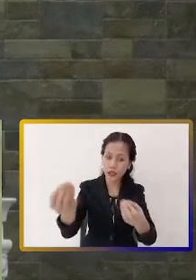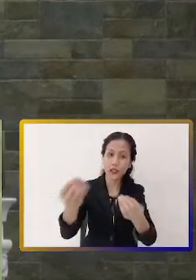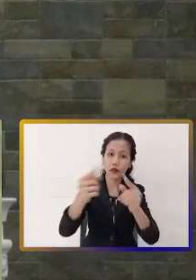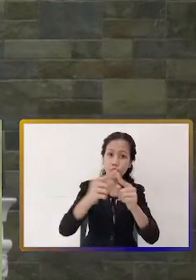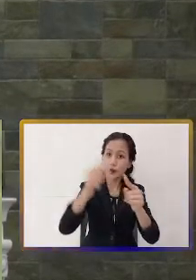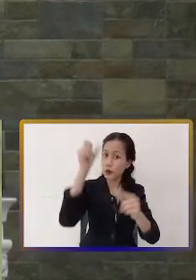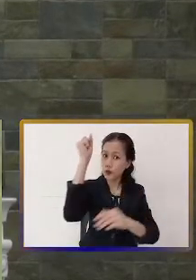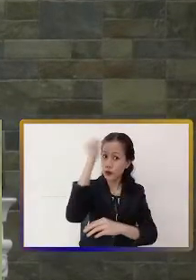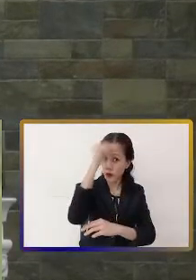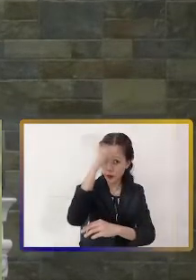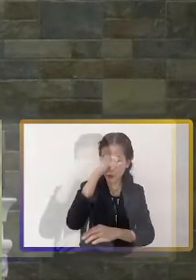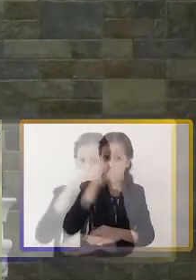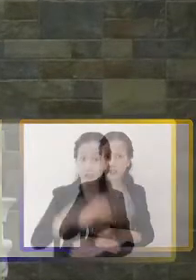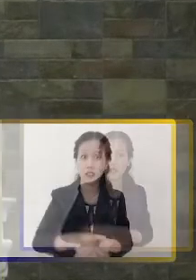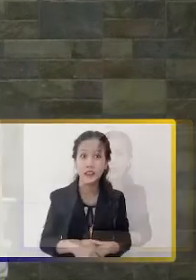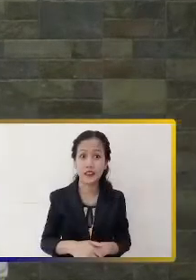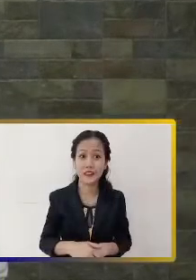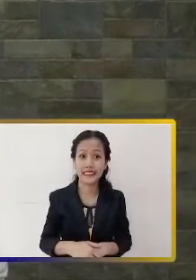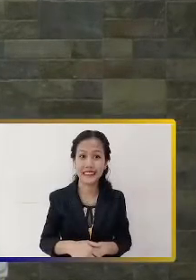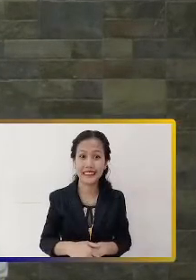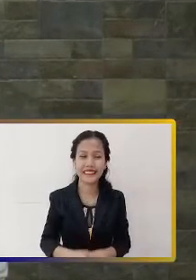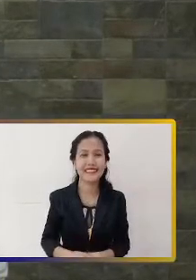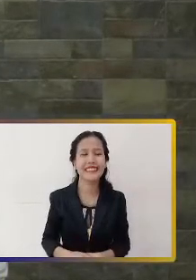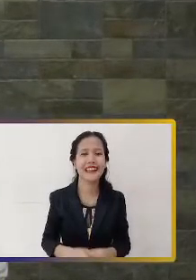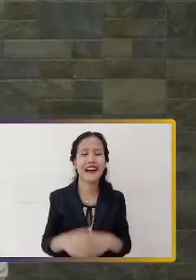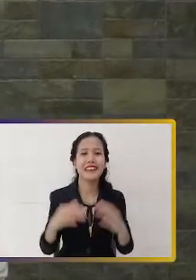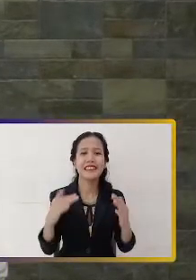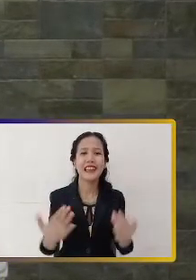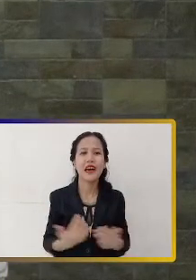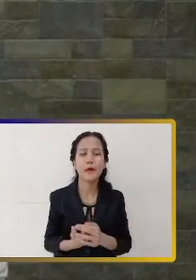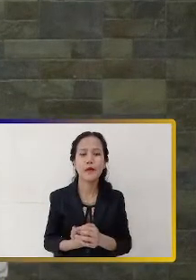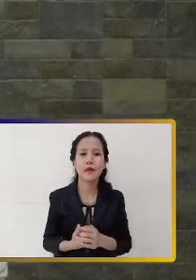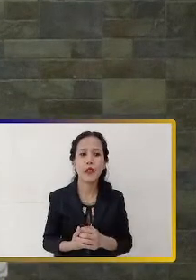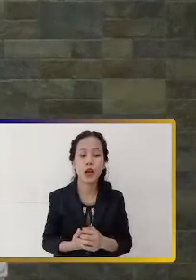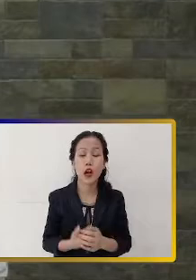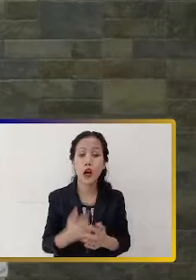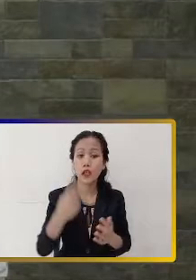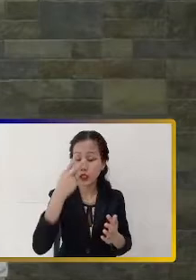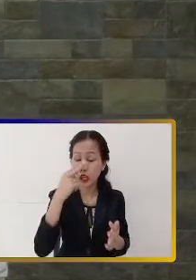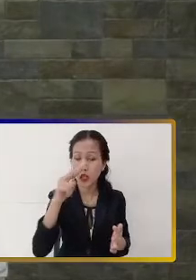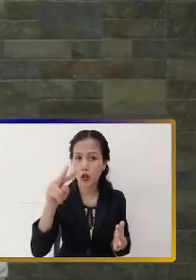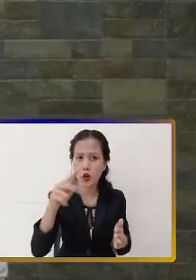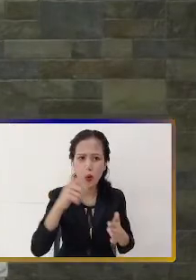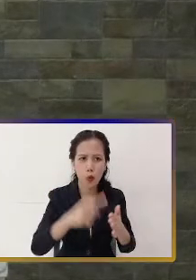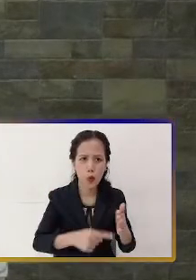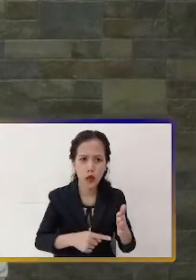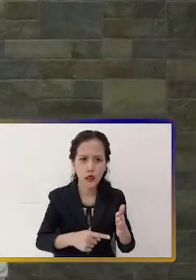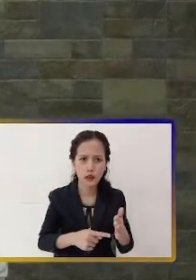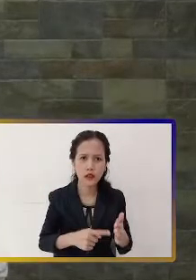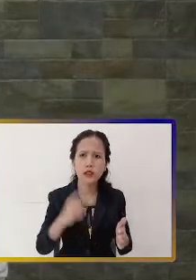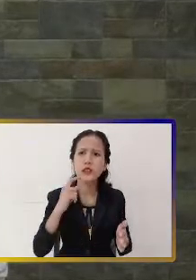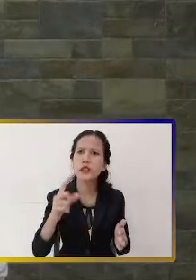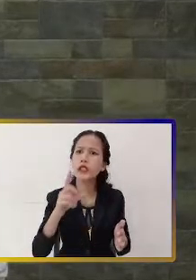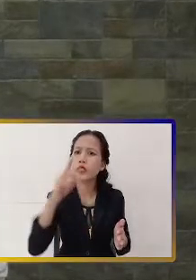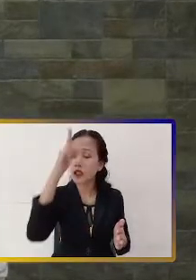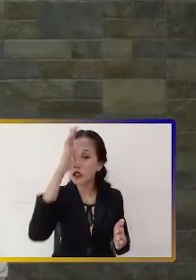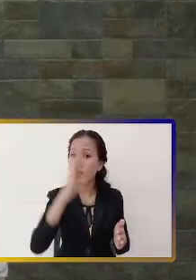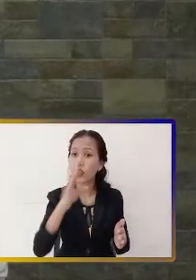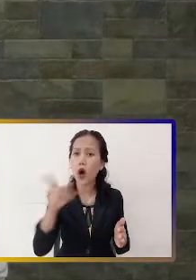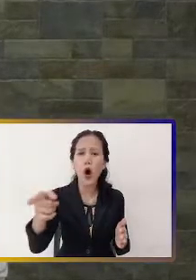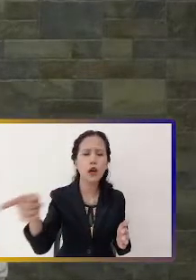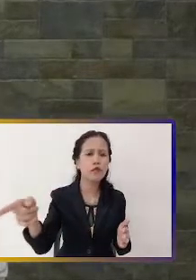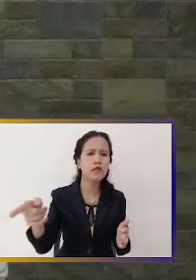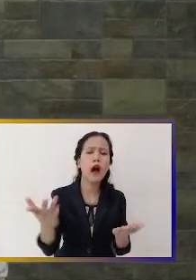see, now, nakita niyo po mga kapatid, ano yung ginawa ng Diyos? Solomon, humingi ka. Hilingin